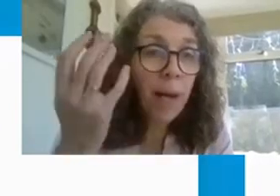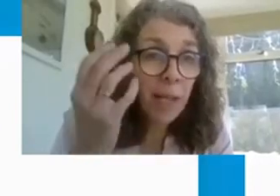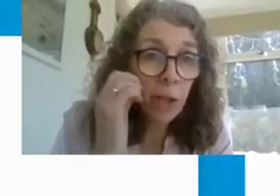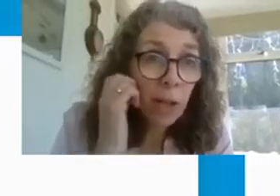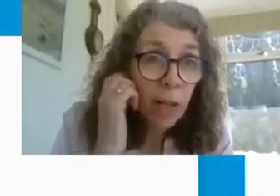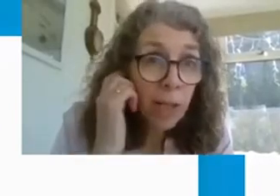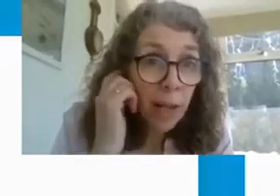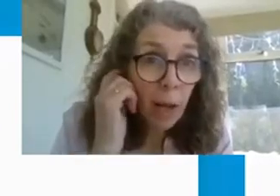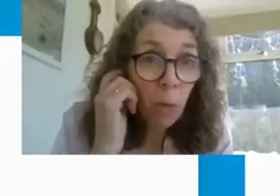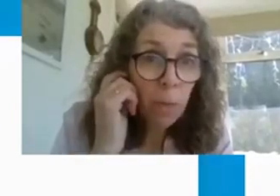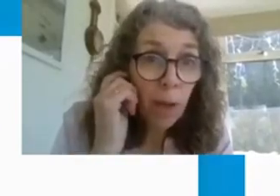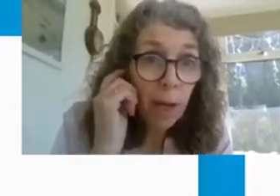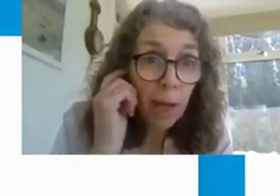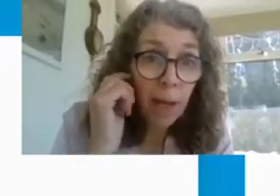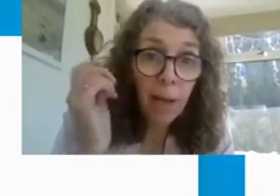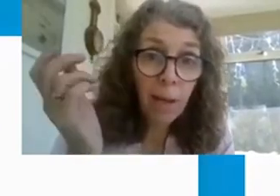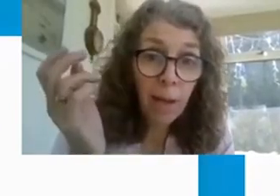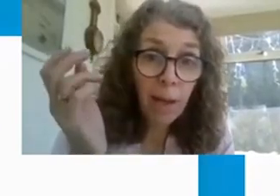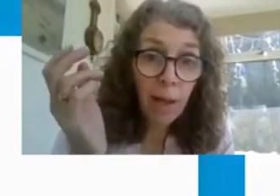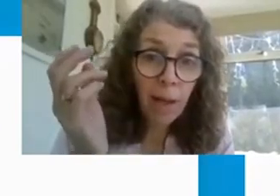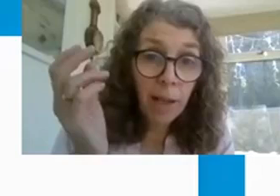is really a reminder to help